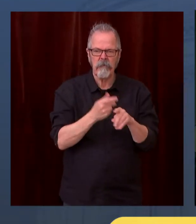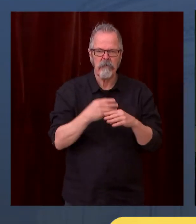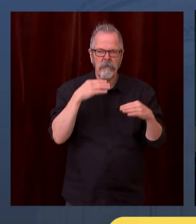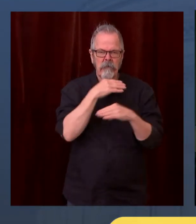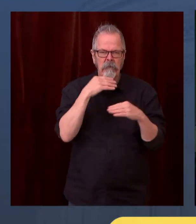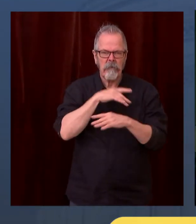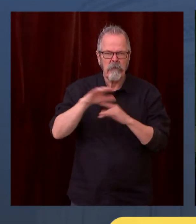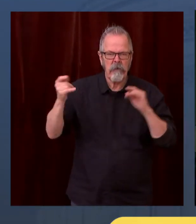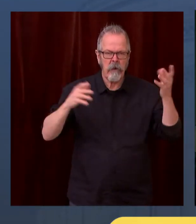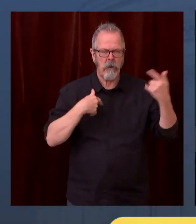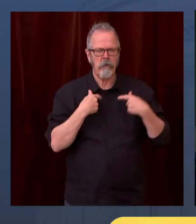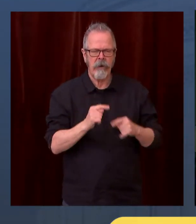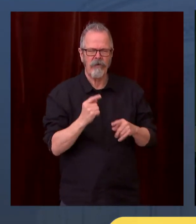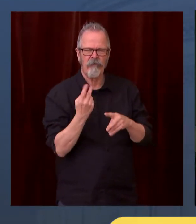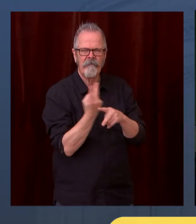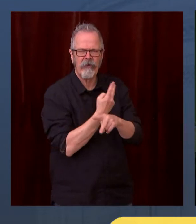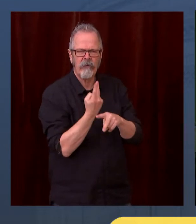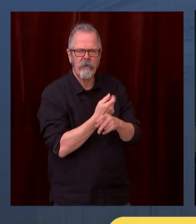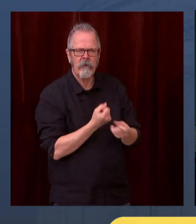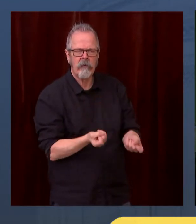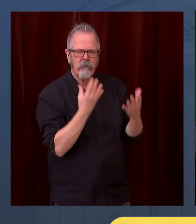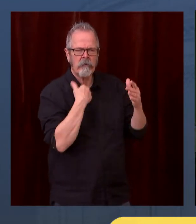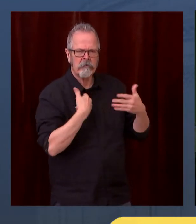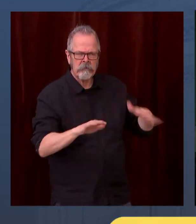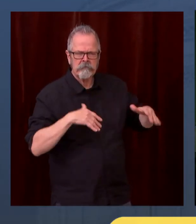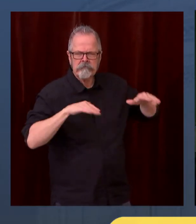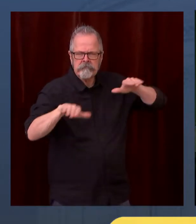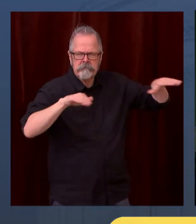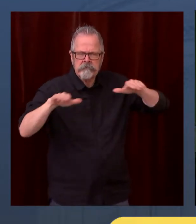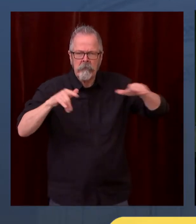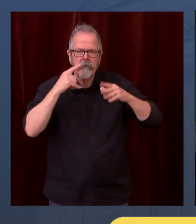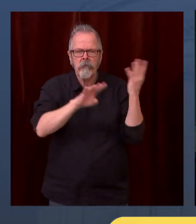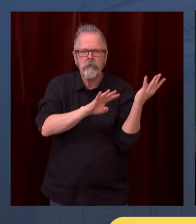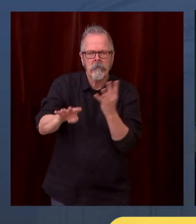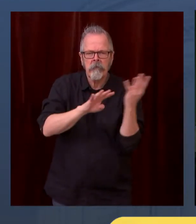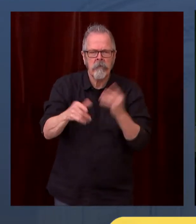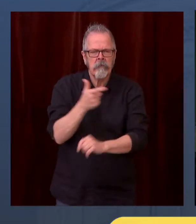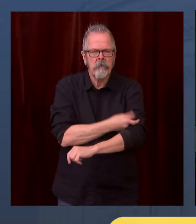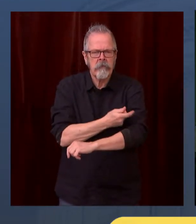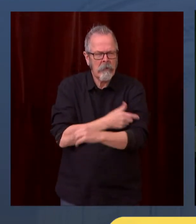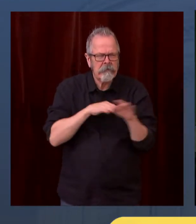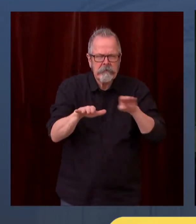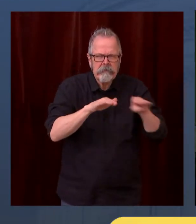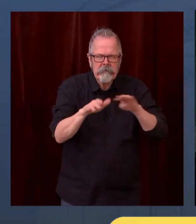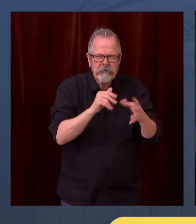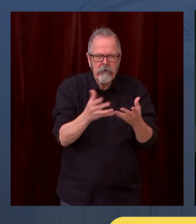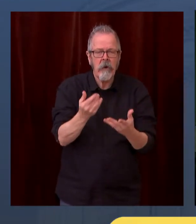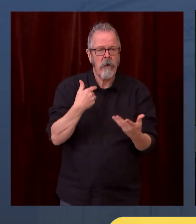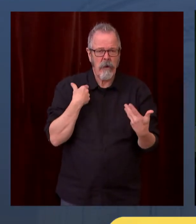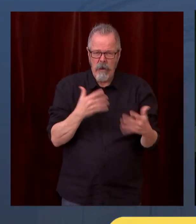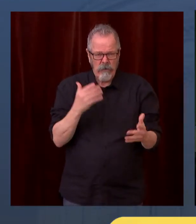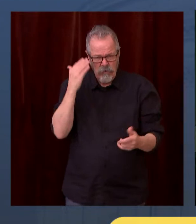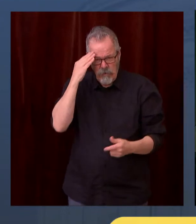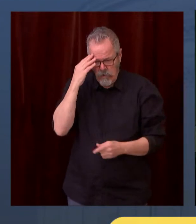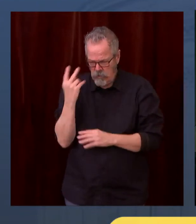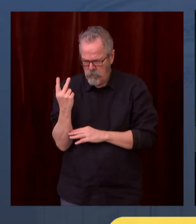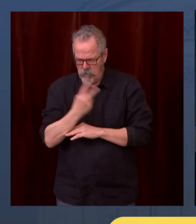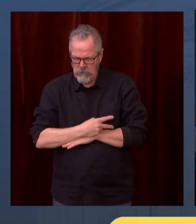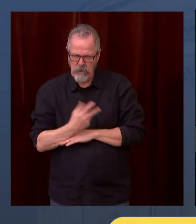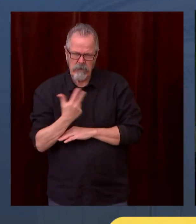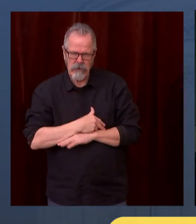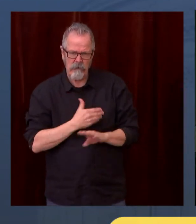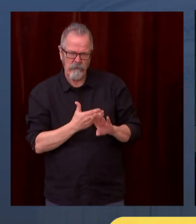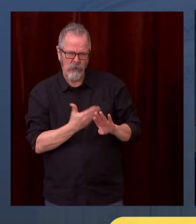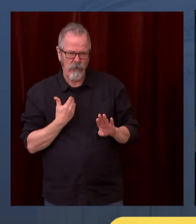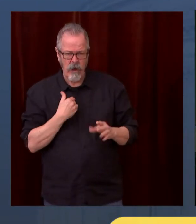ahead. And that is something that we're also finding out that information just a few days before from our federal partners. At the